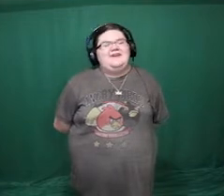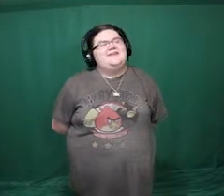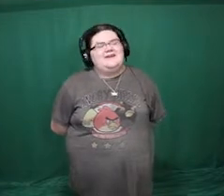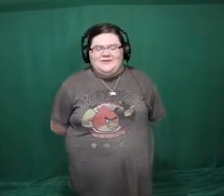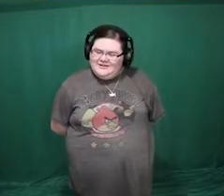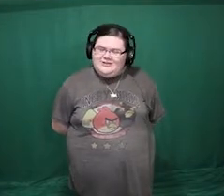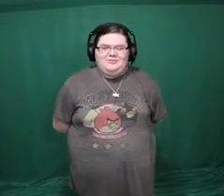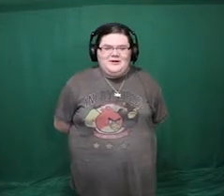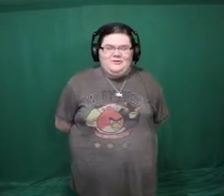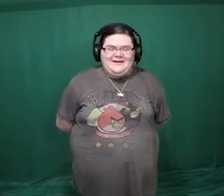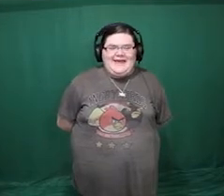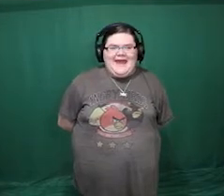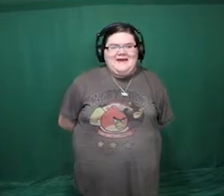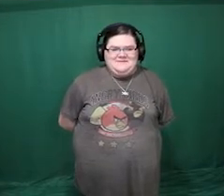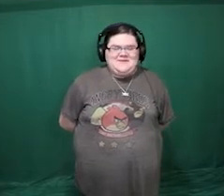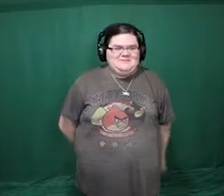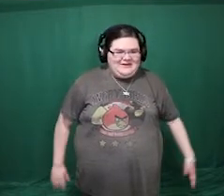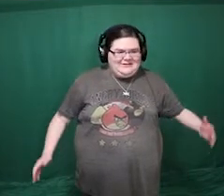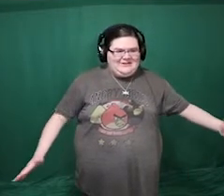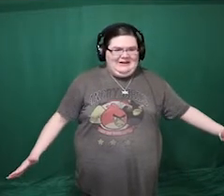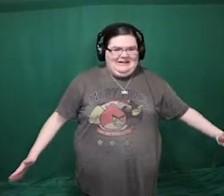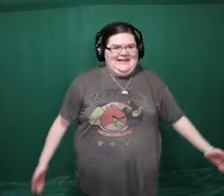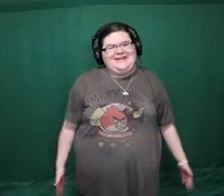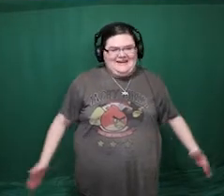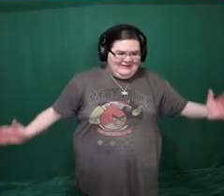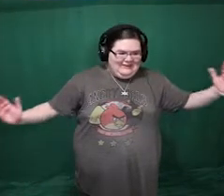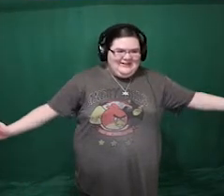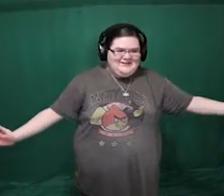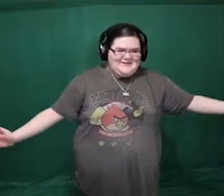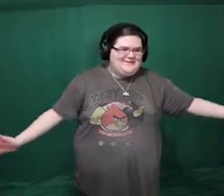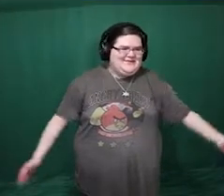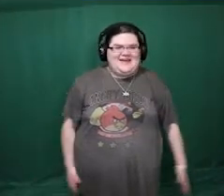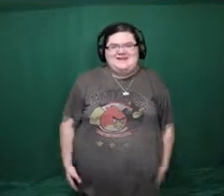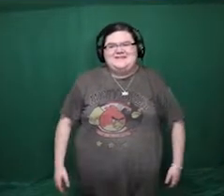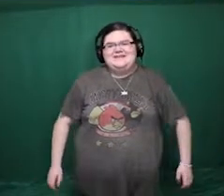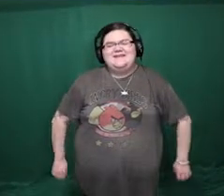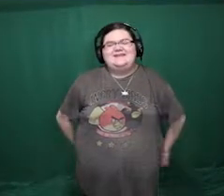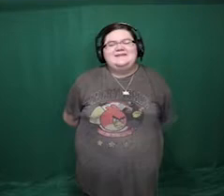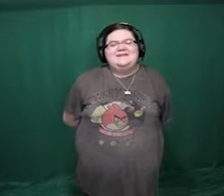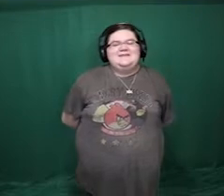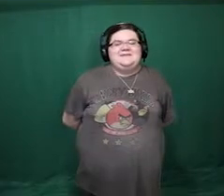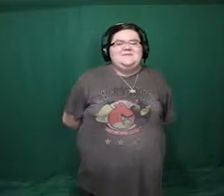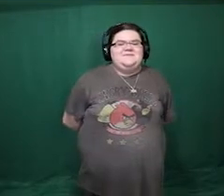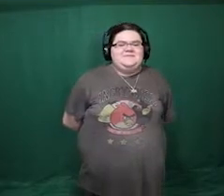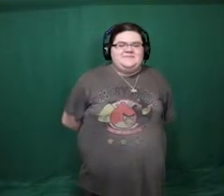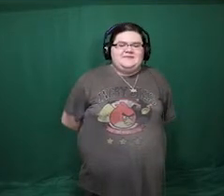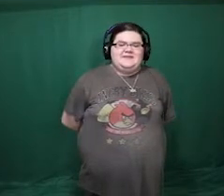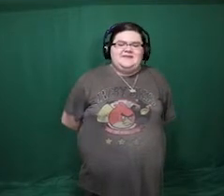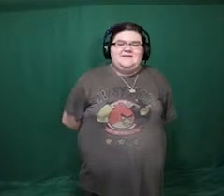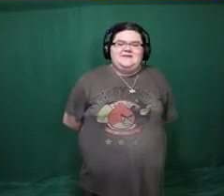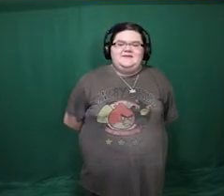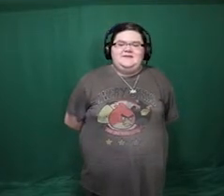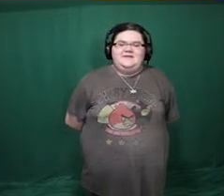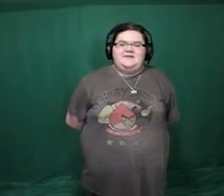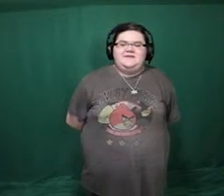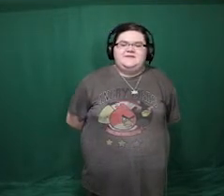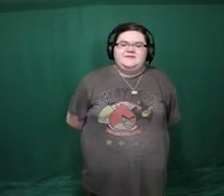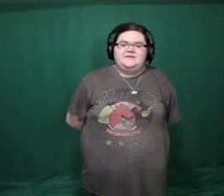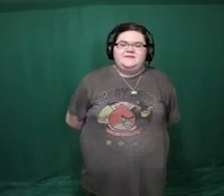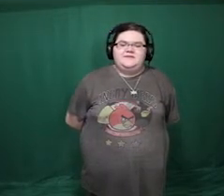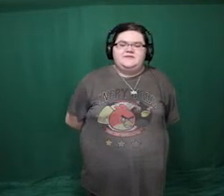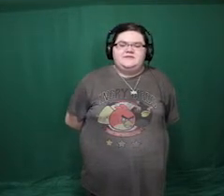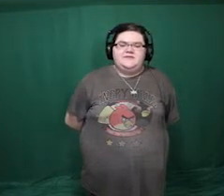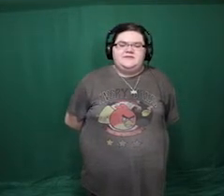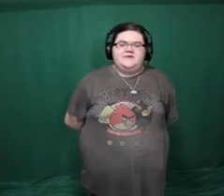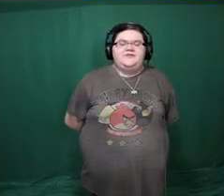Easy. Granted, I've only still played one game, but still, I didn't qualify my first game. Just pay attention to the arrow